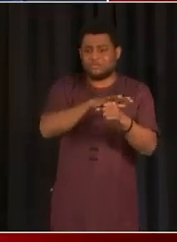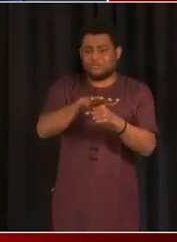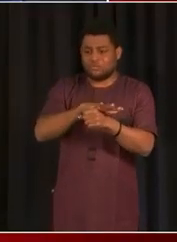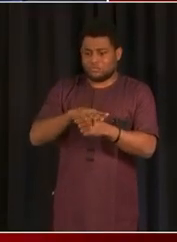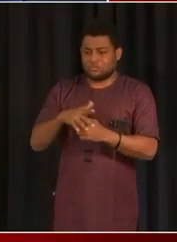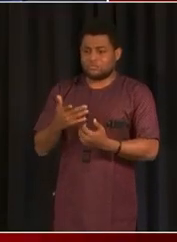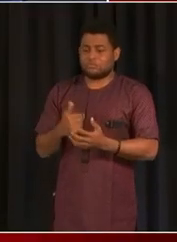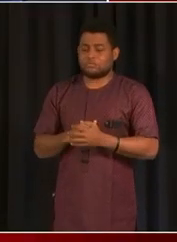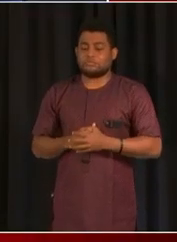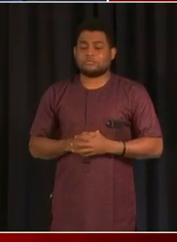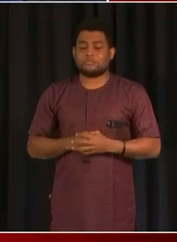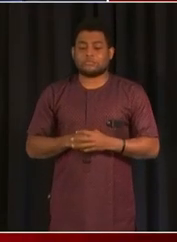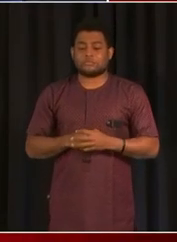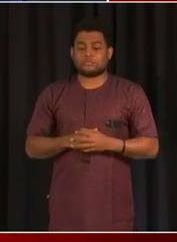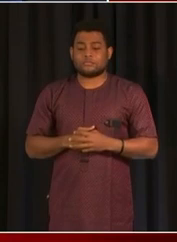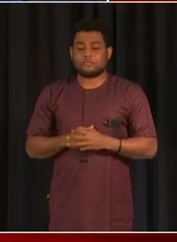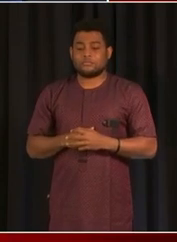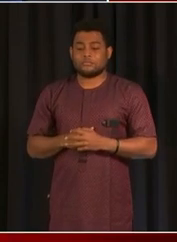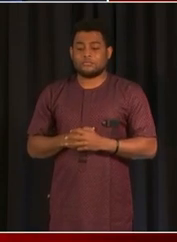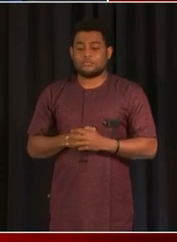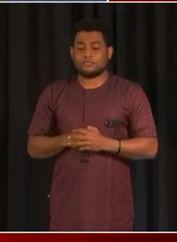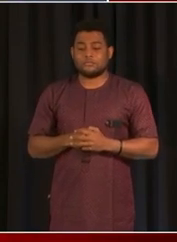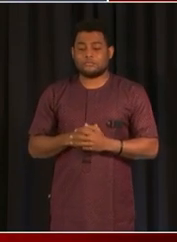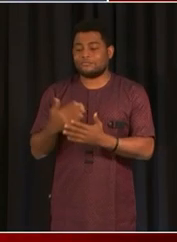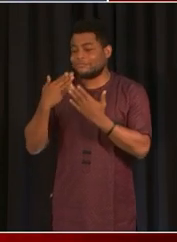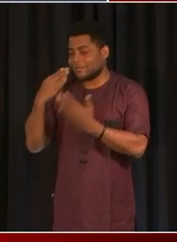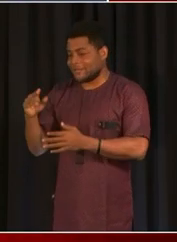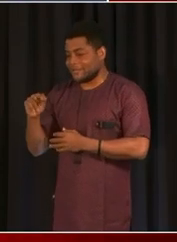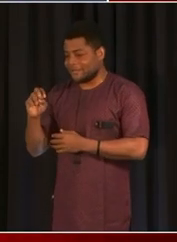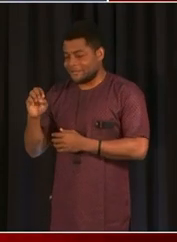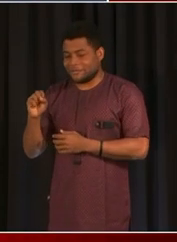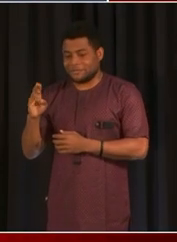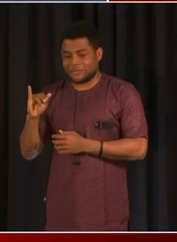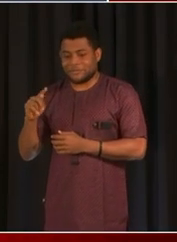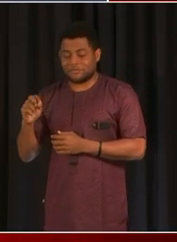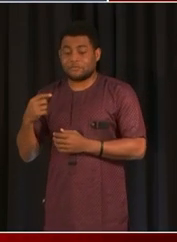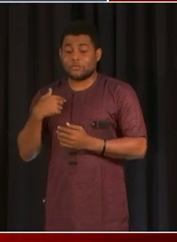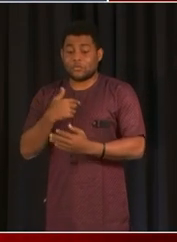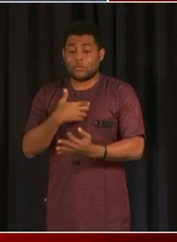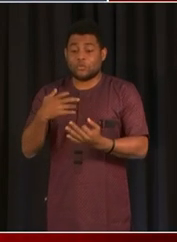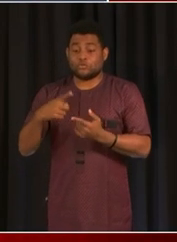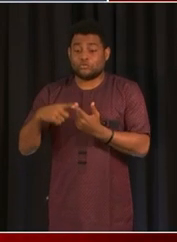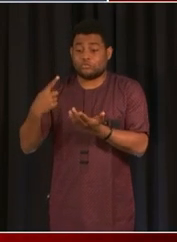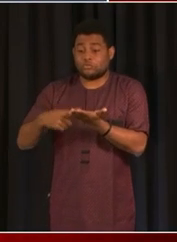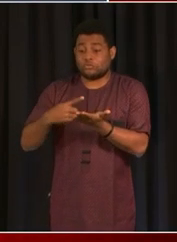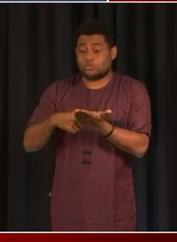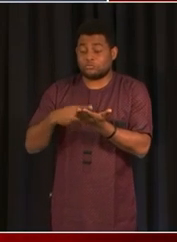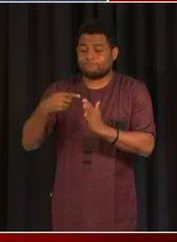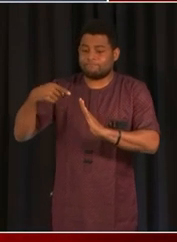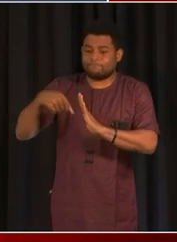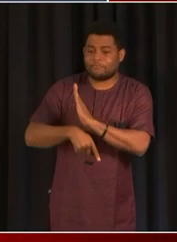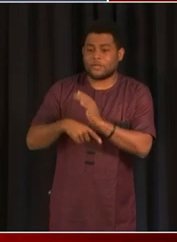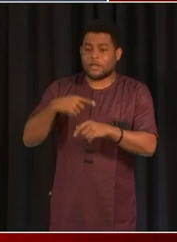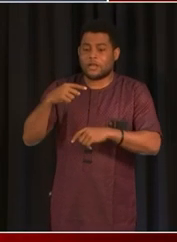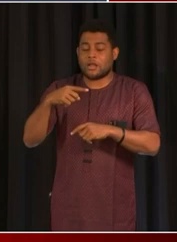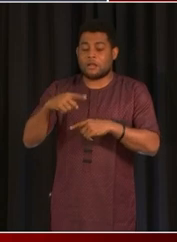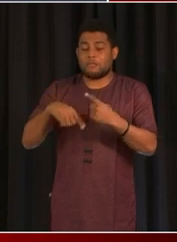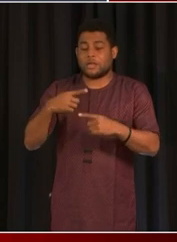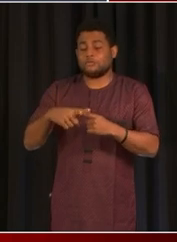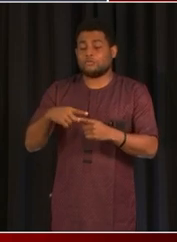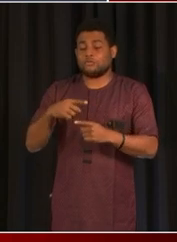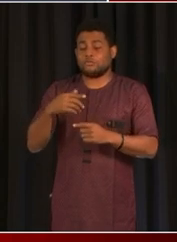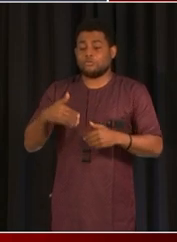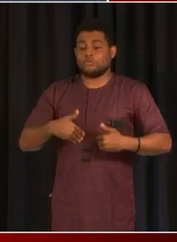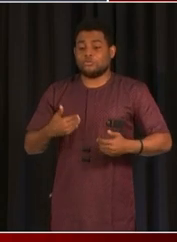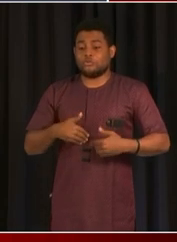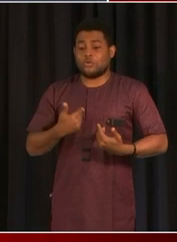Nesbitt. So we want to talk a little bit more about young people and getting